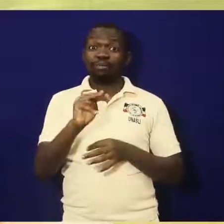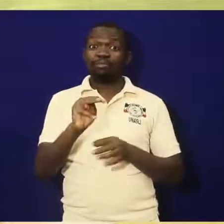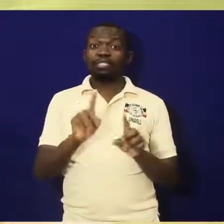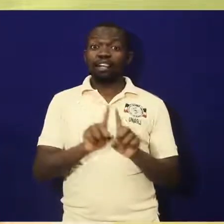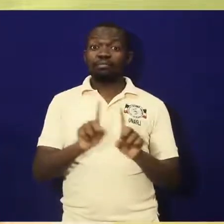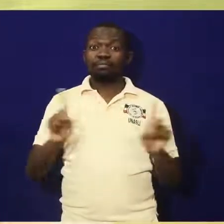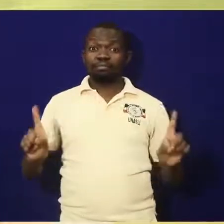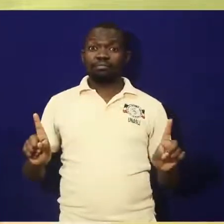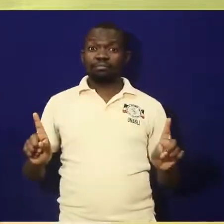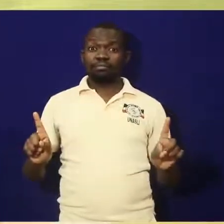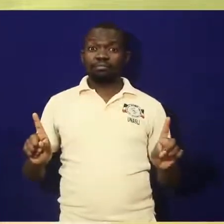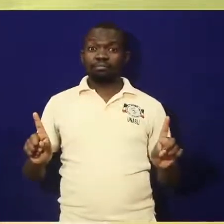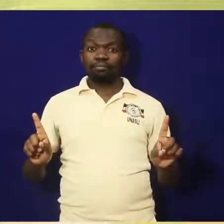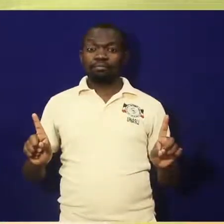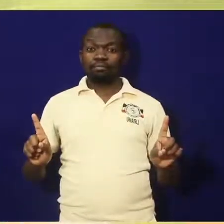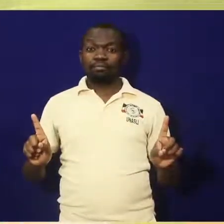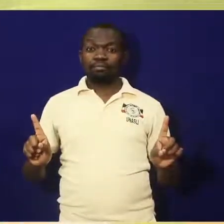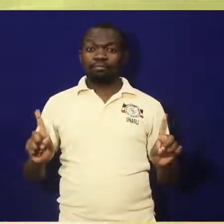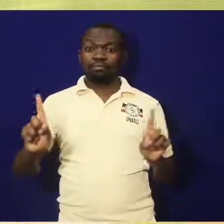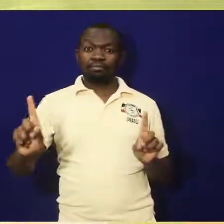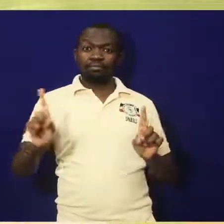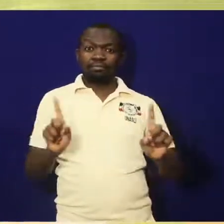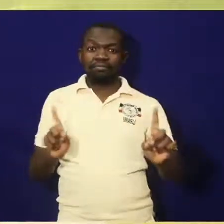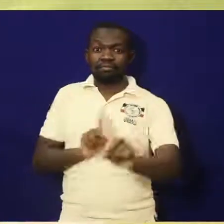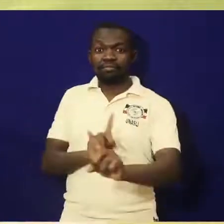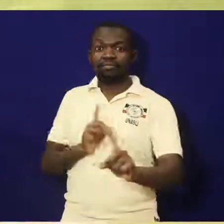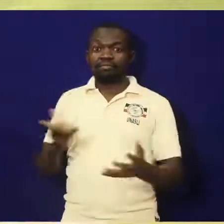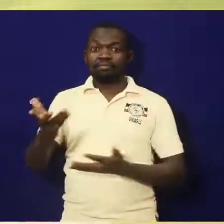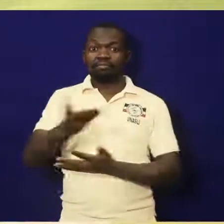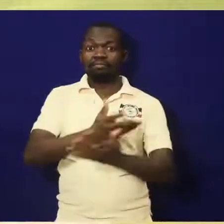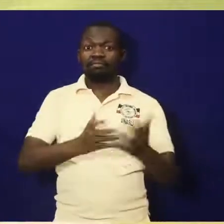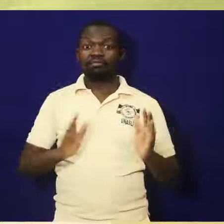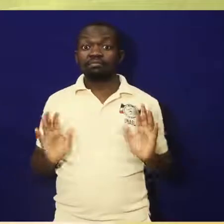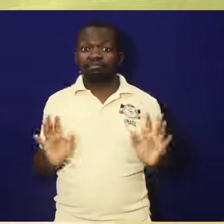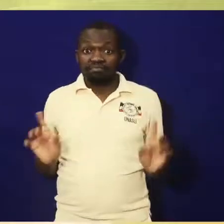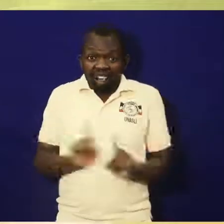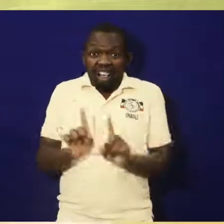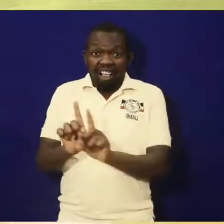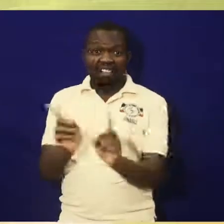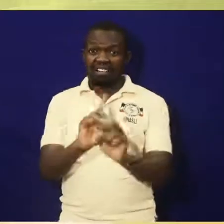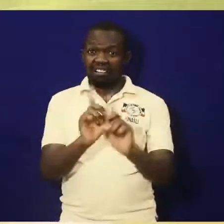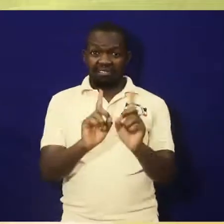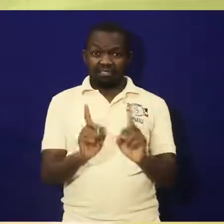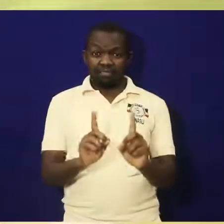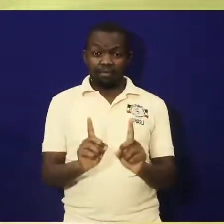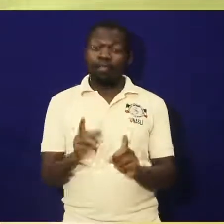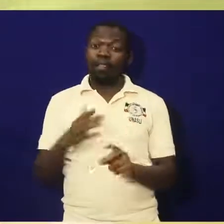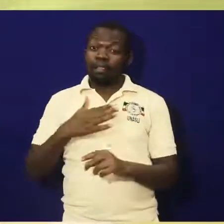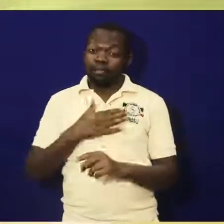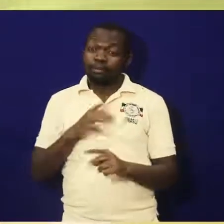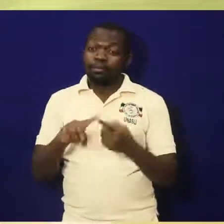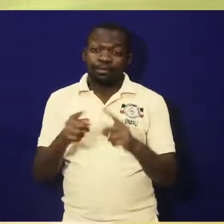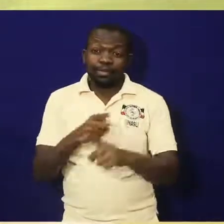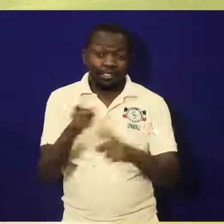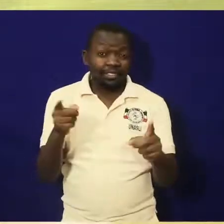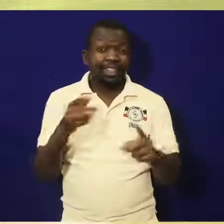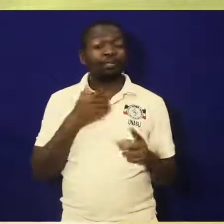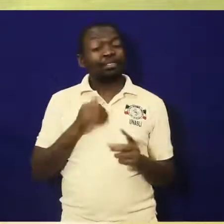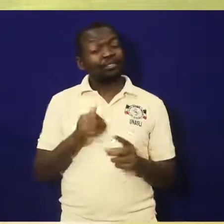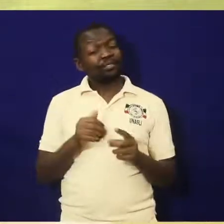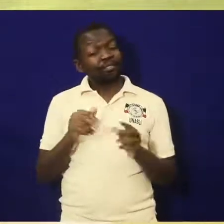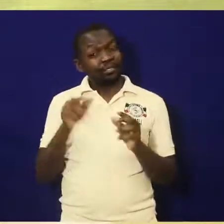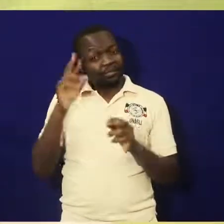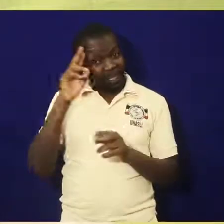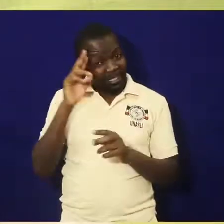other participants. So, my dear friend, I want to remind you that your learning methods,